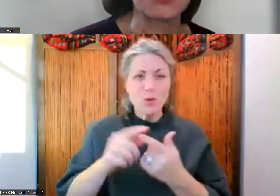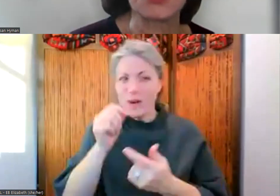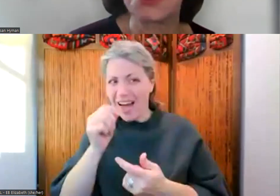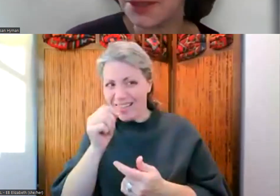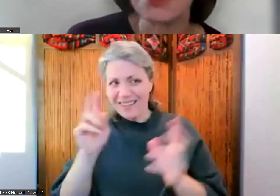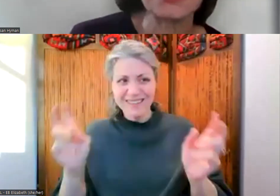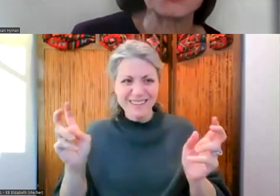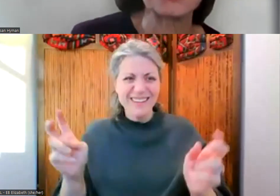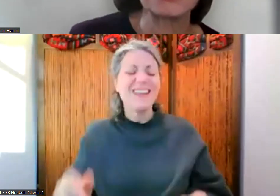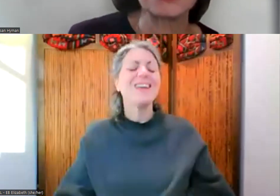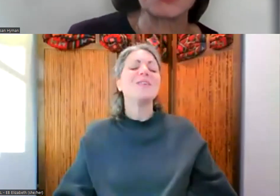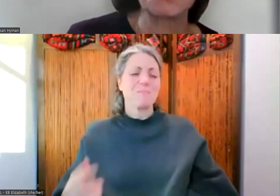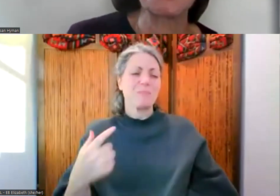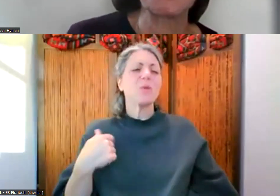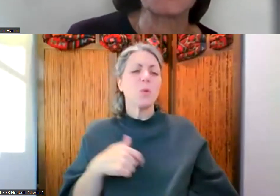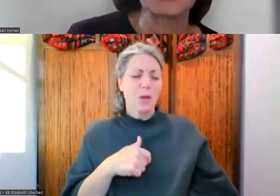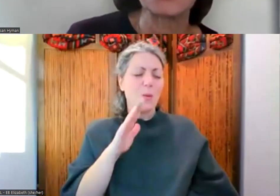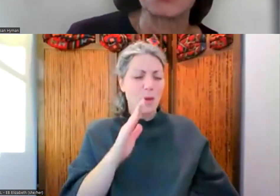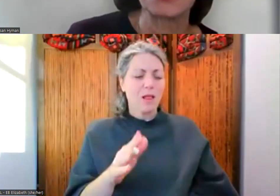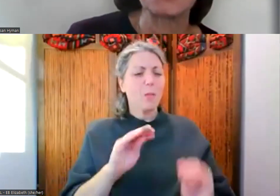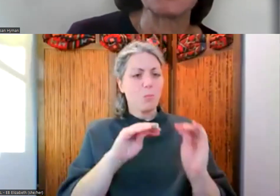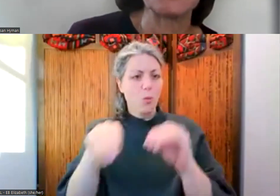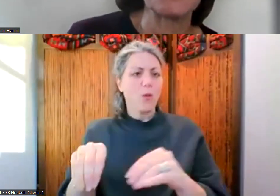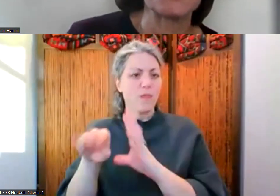the video in the